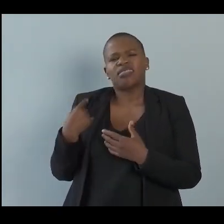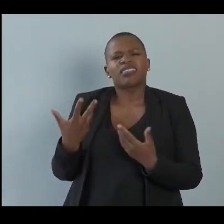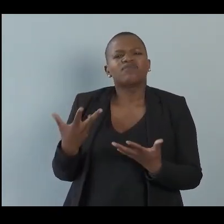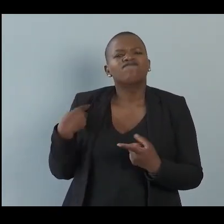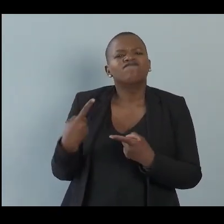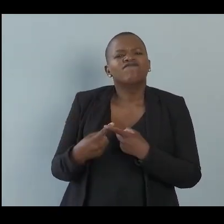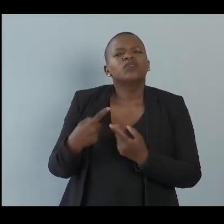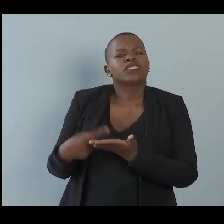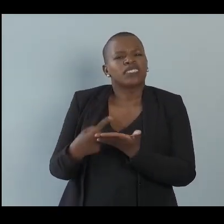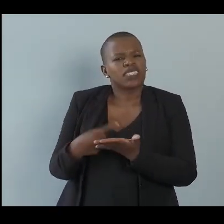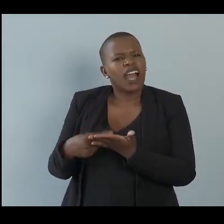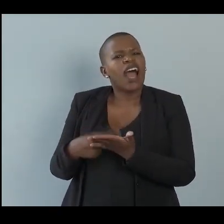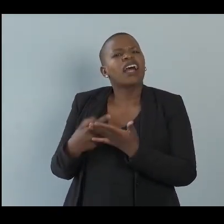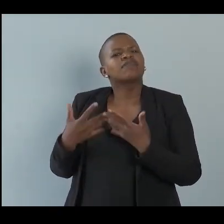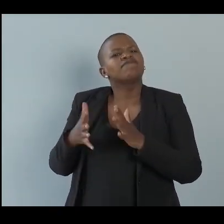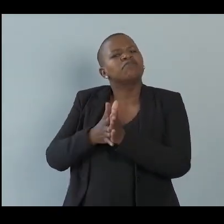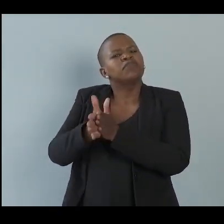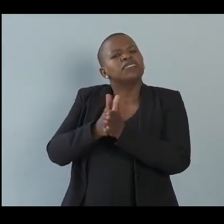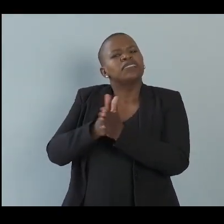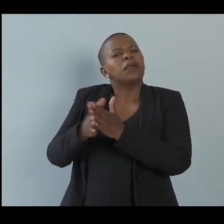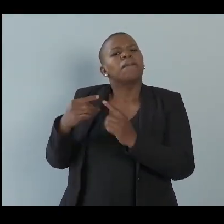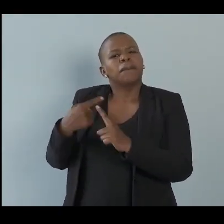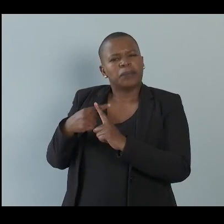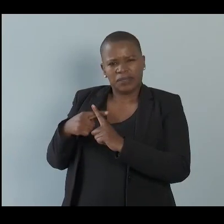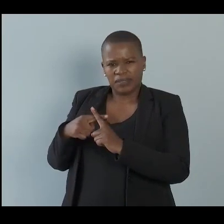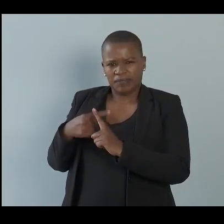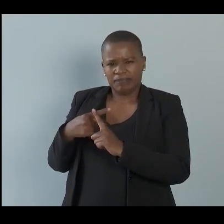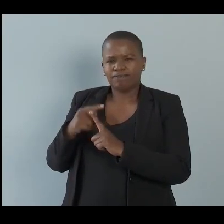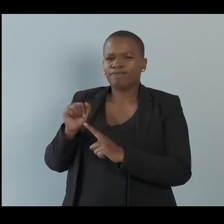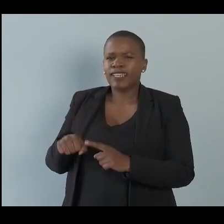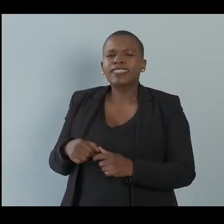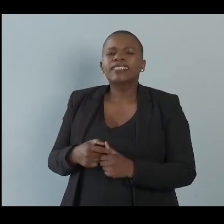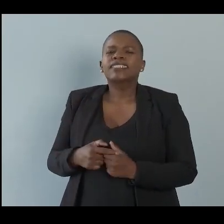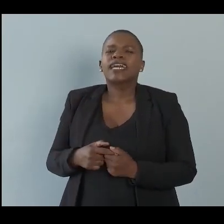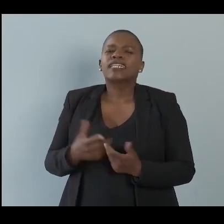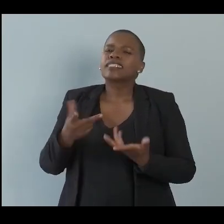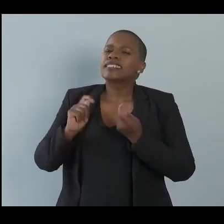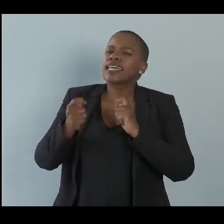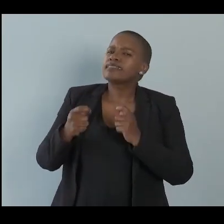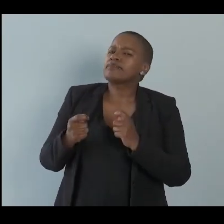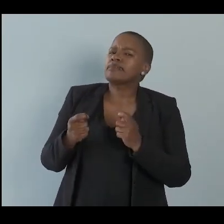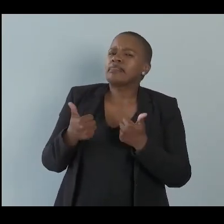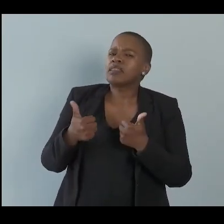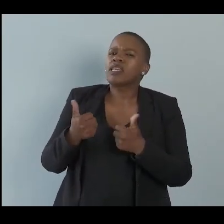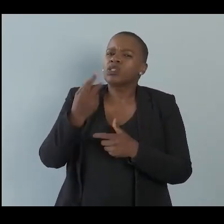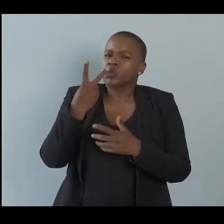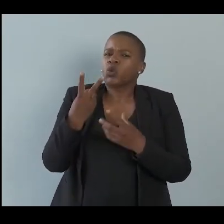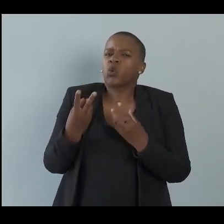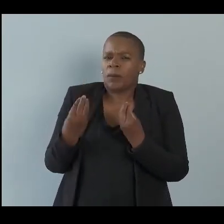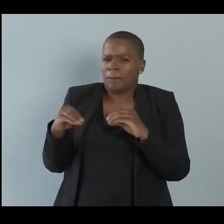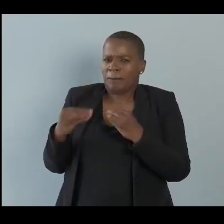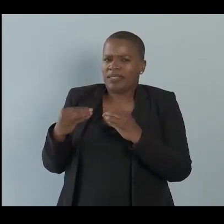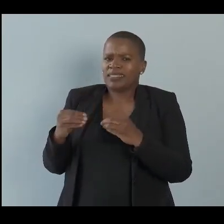I'm cautiously optimistic that we cannot expect any more material provisions or adjustments in the 2 businesses that are held for sale, which is ADS